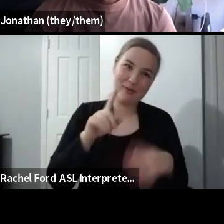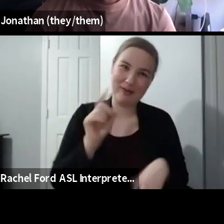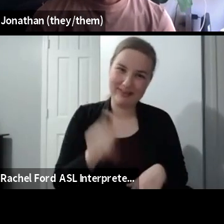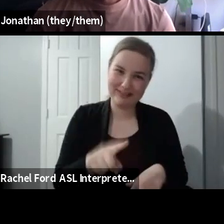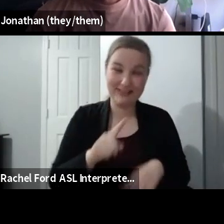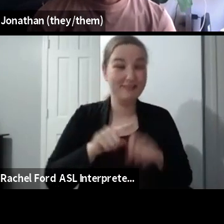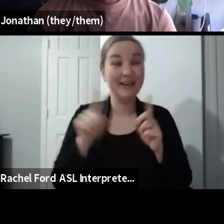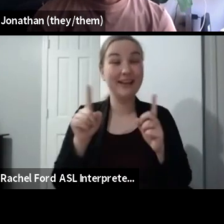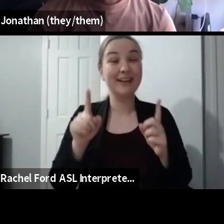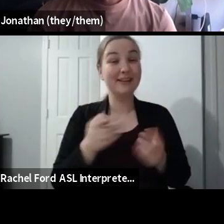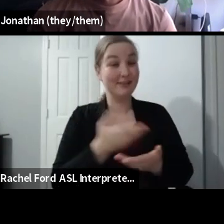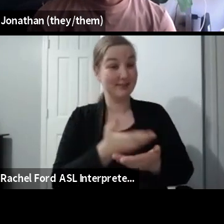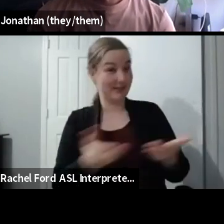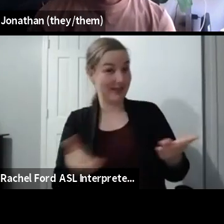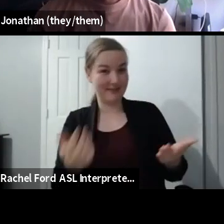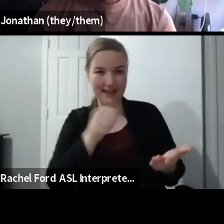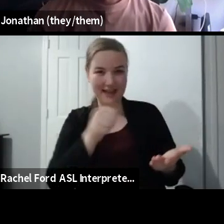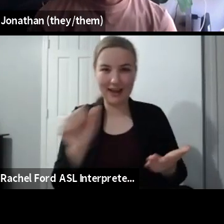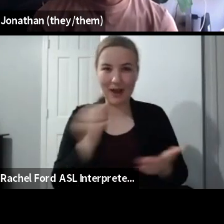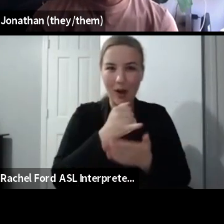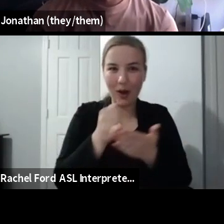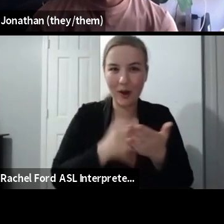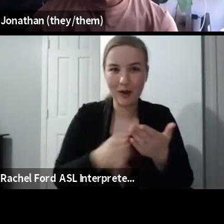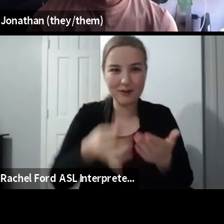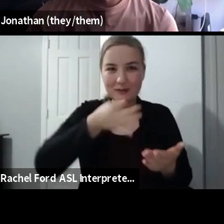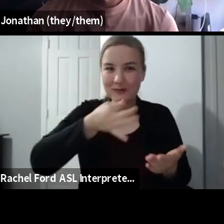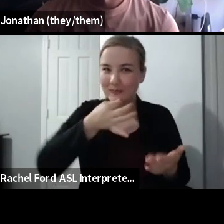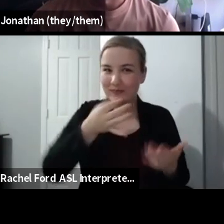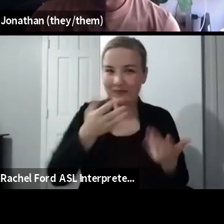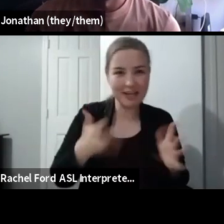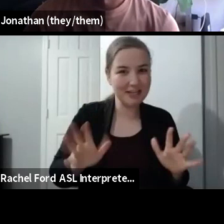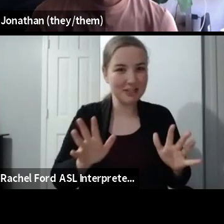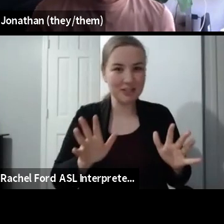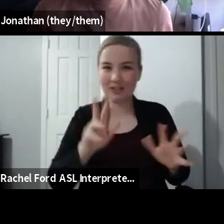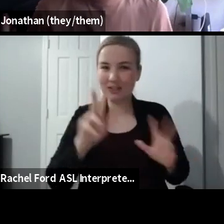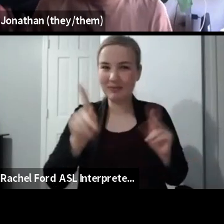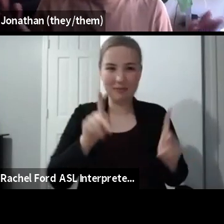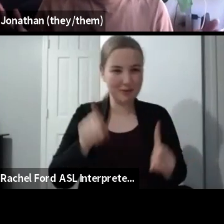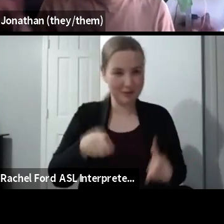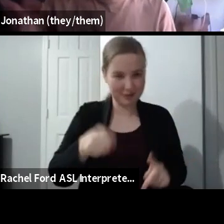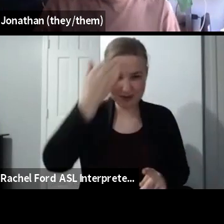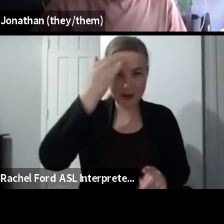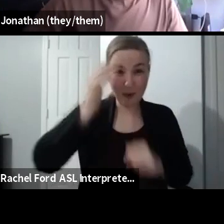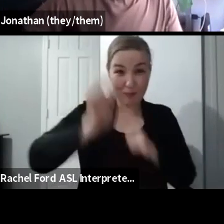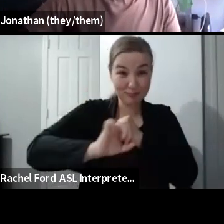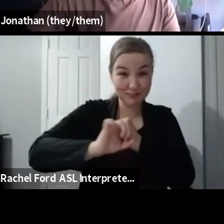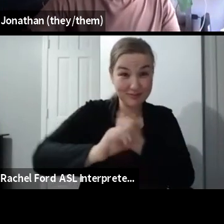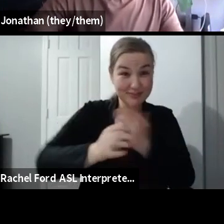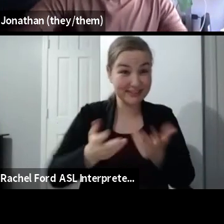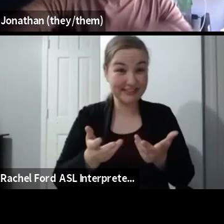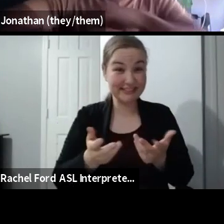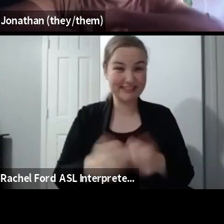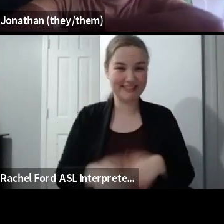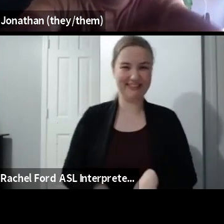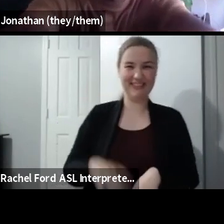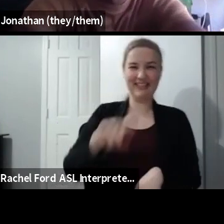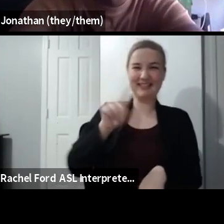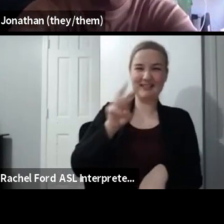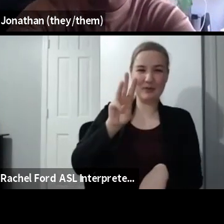that folks should know about? jerk chicken,